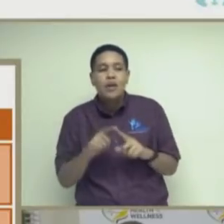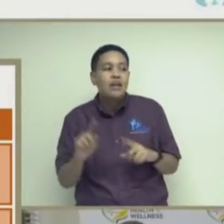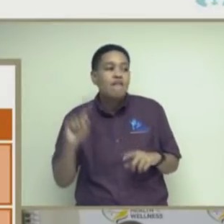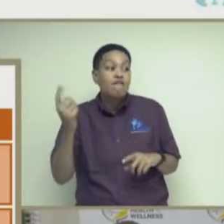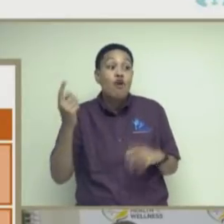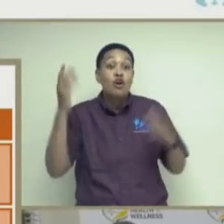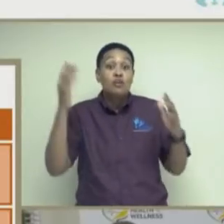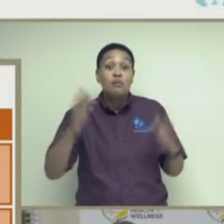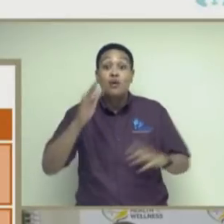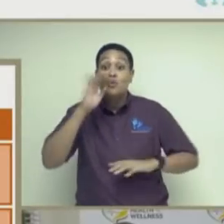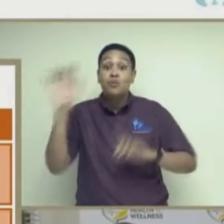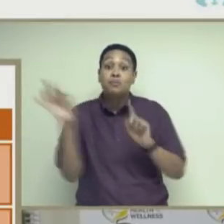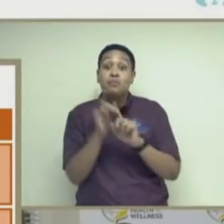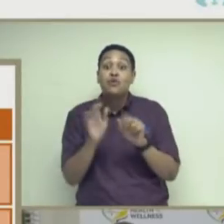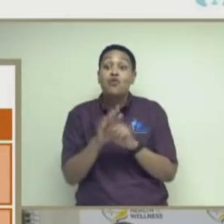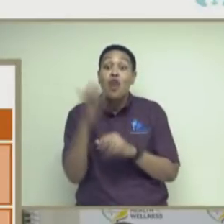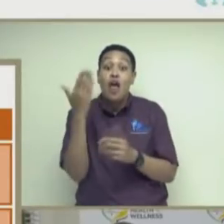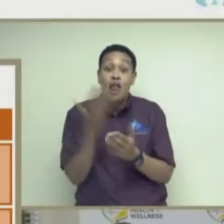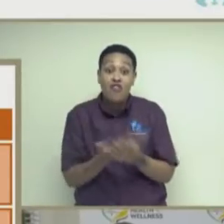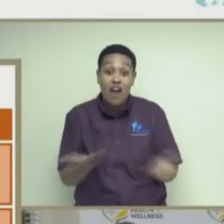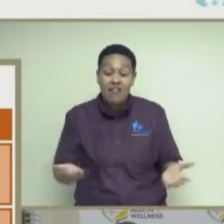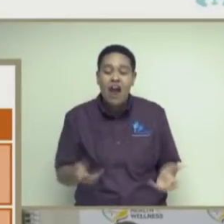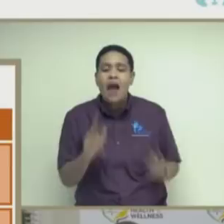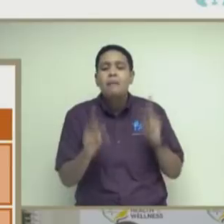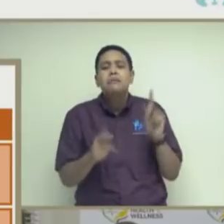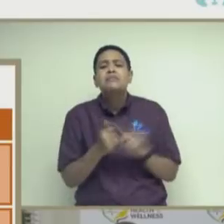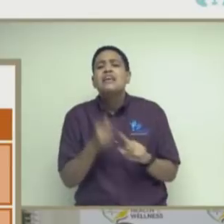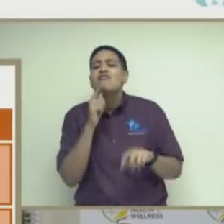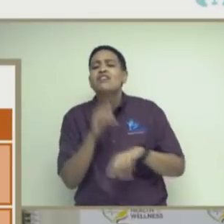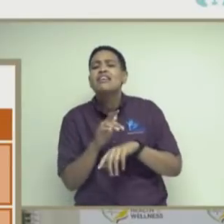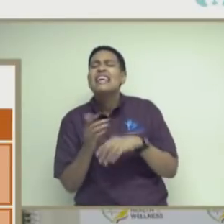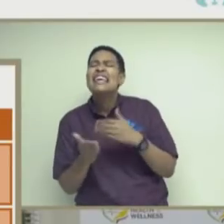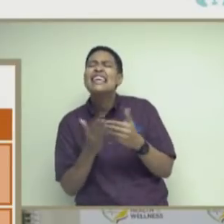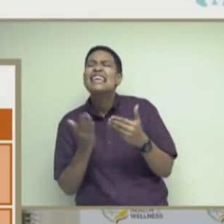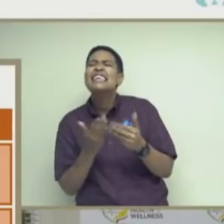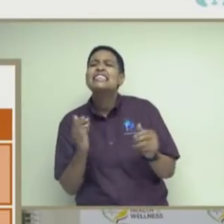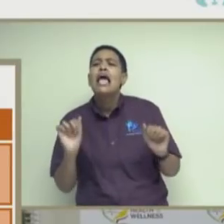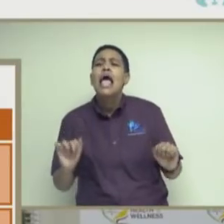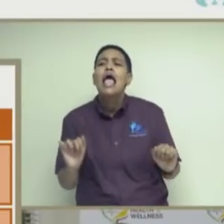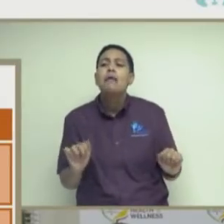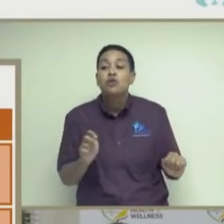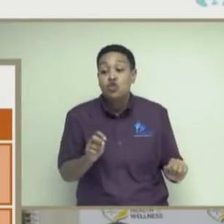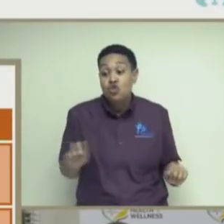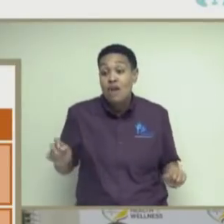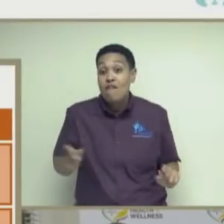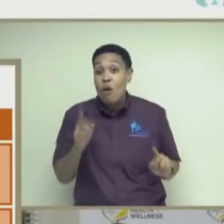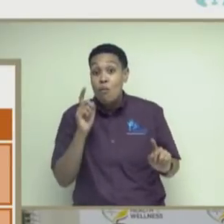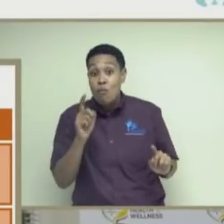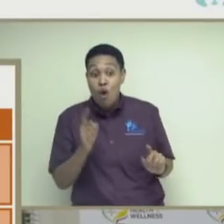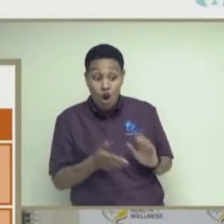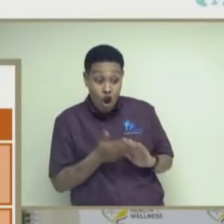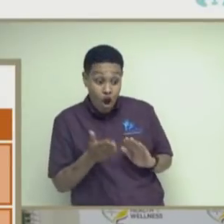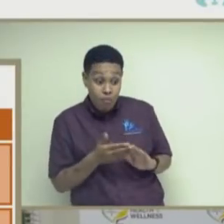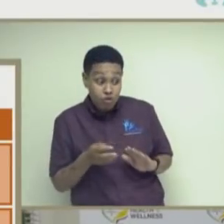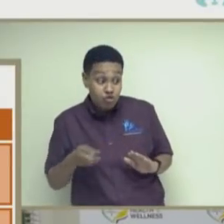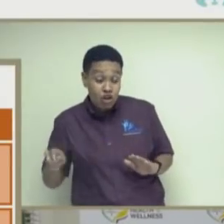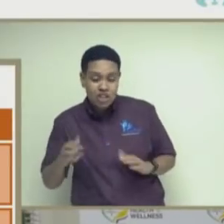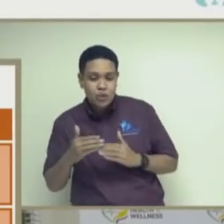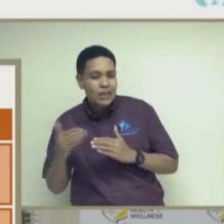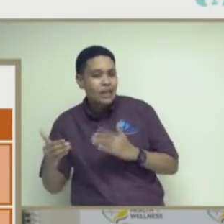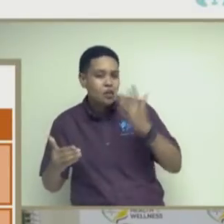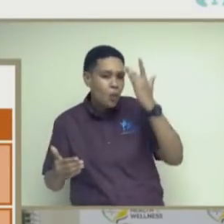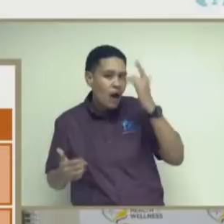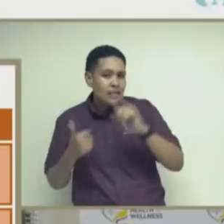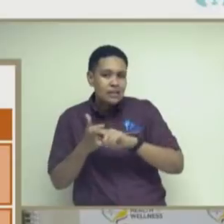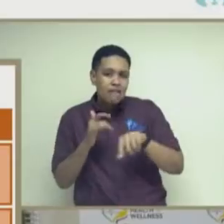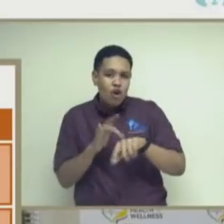case arrived in the island and persons were easily able to transition from one state of operation to the next because of